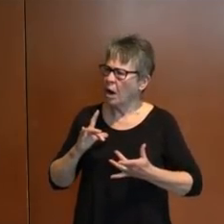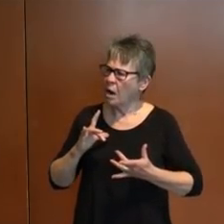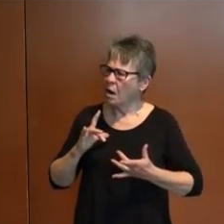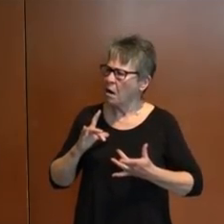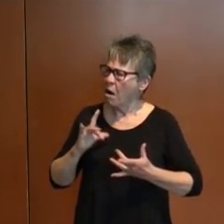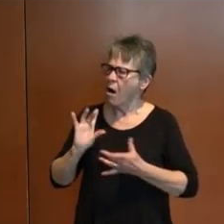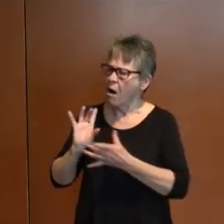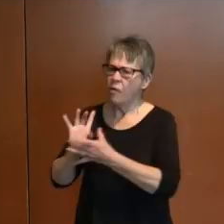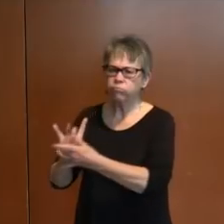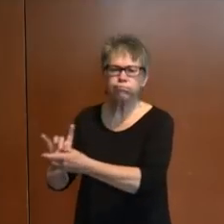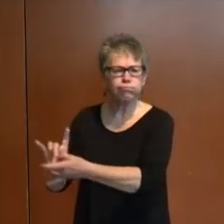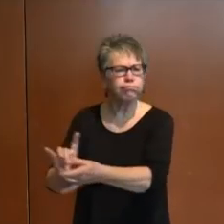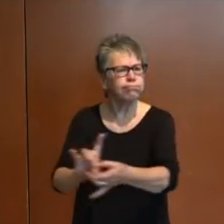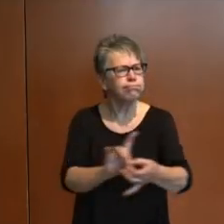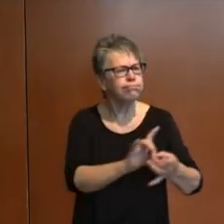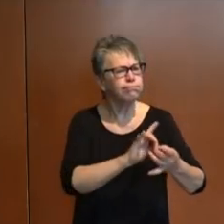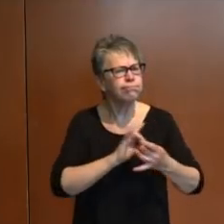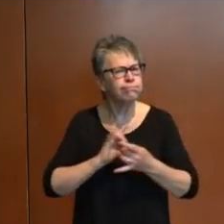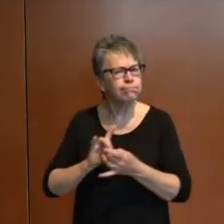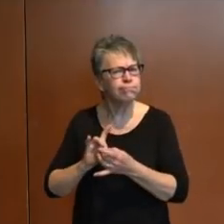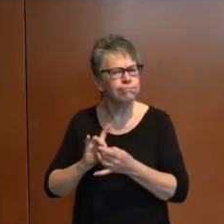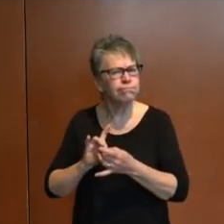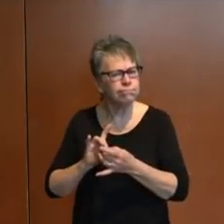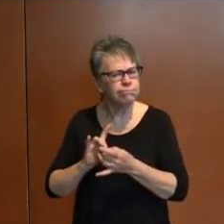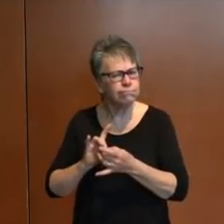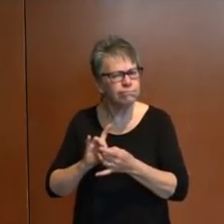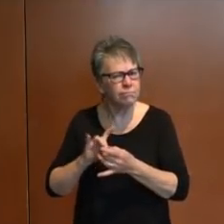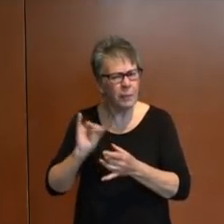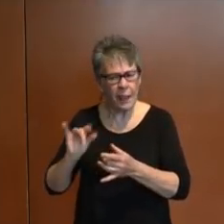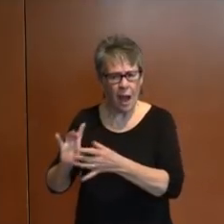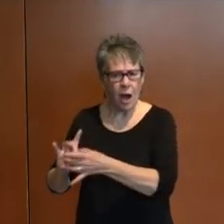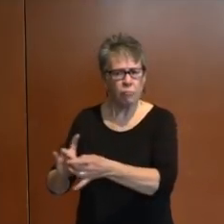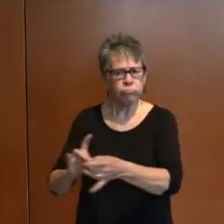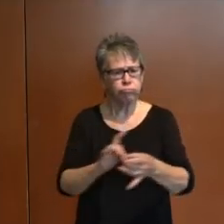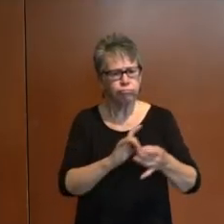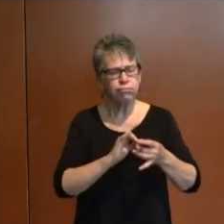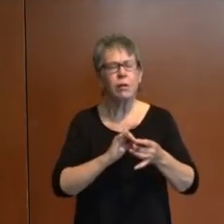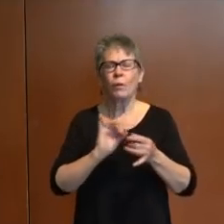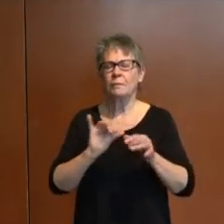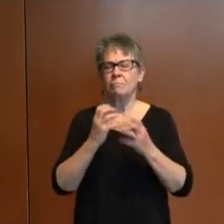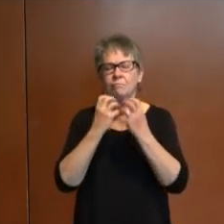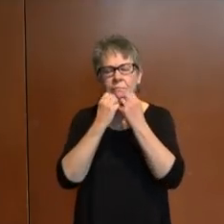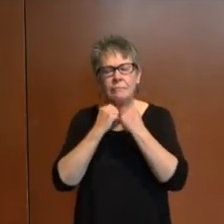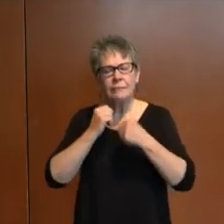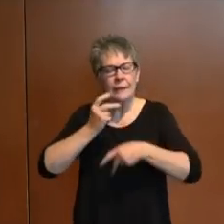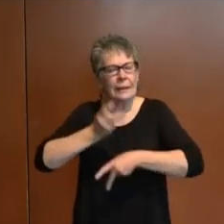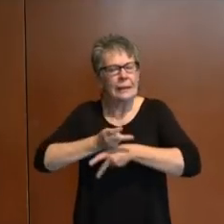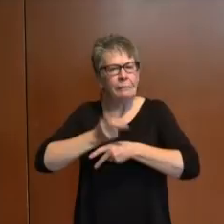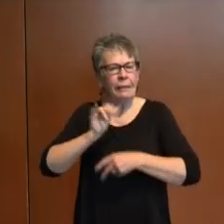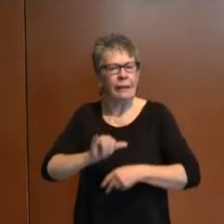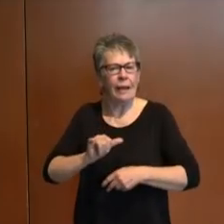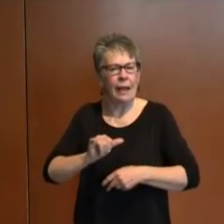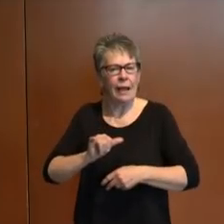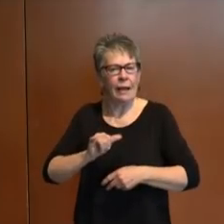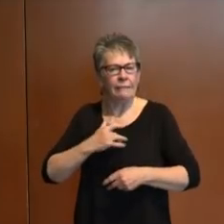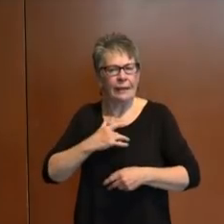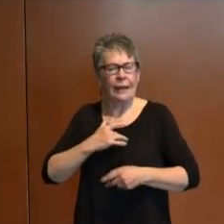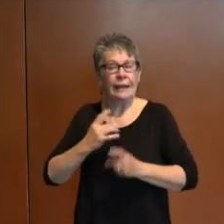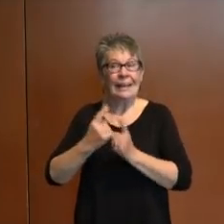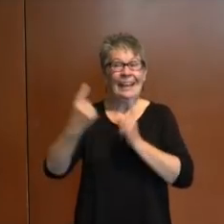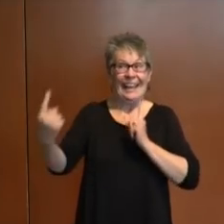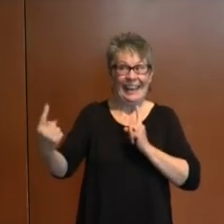it. And we have to keep that. We have to both be incredibly self-disciplined about our own